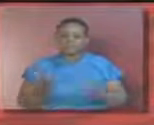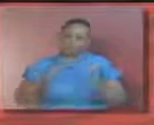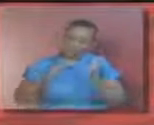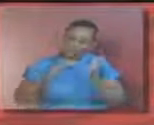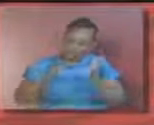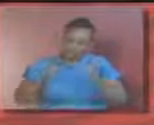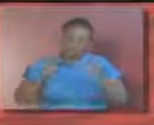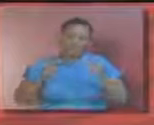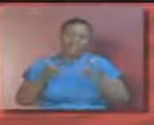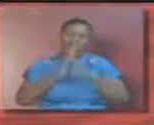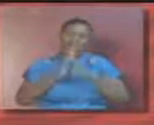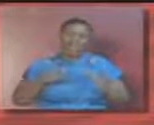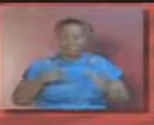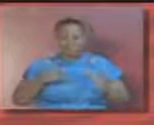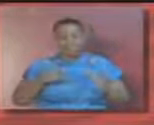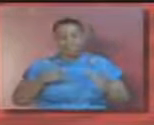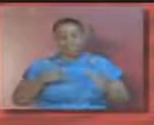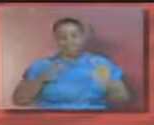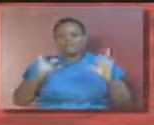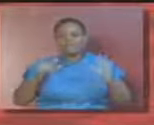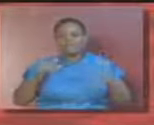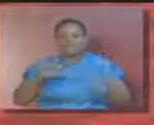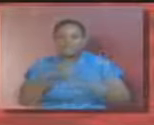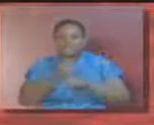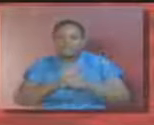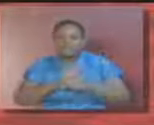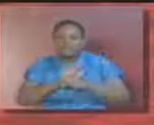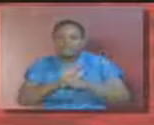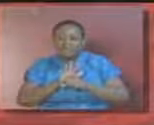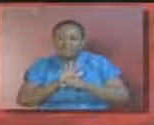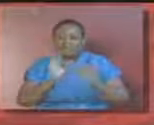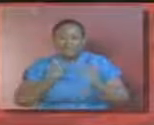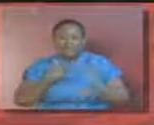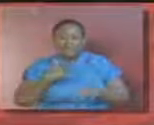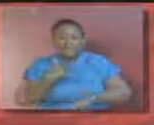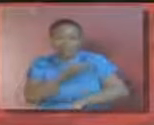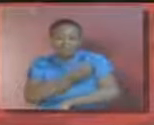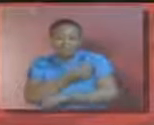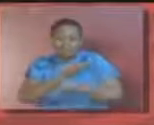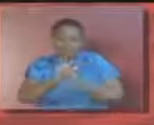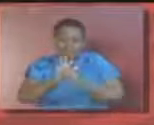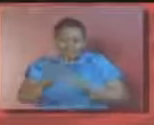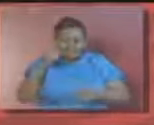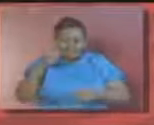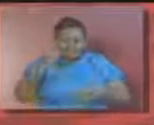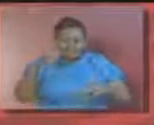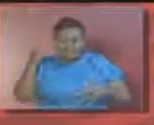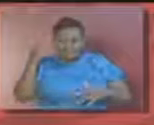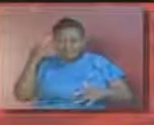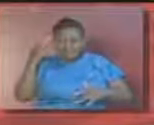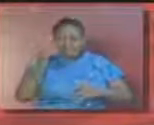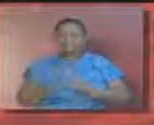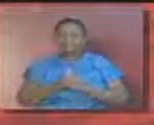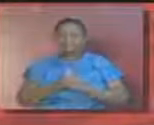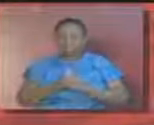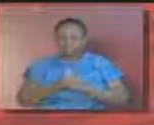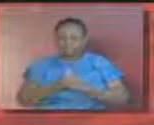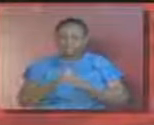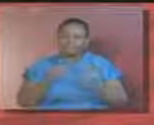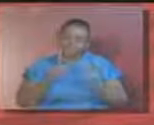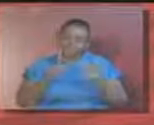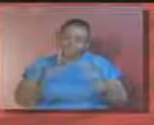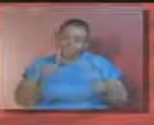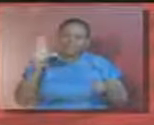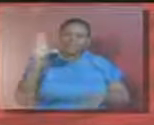the vaccine. The short answer is no. The Ministry of Health uses the World Health Organization's